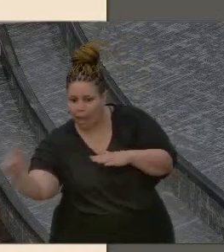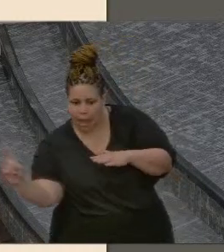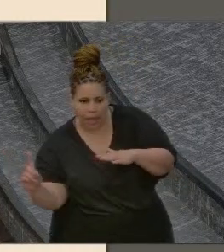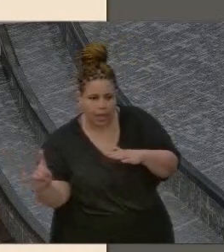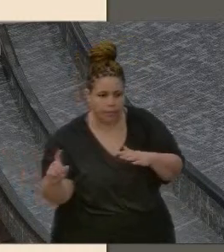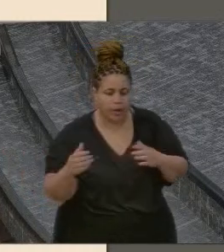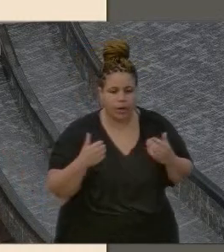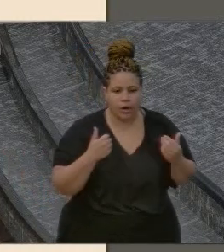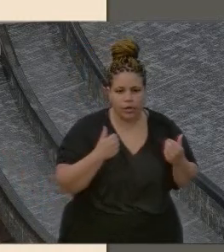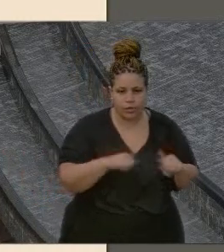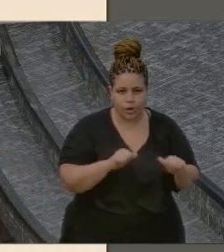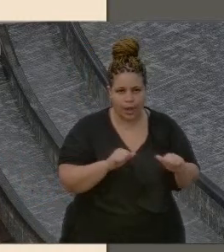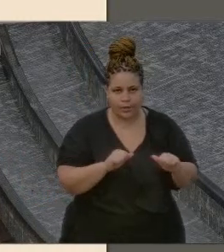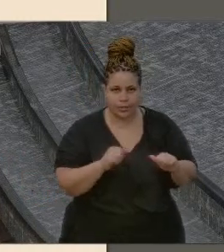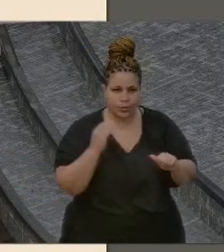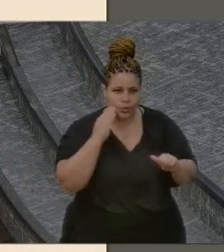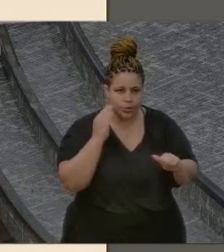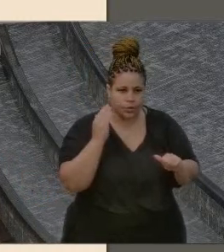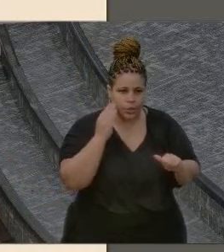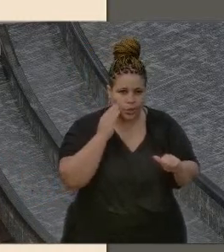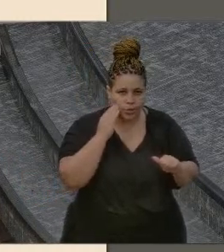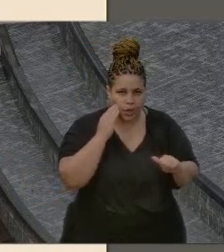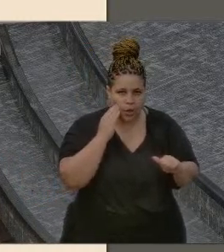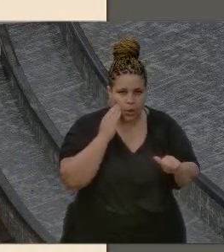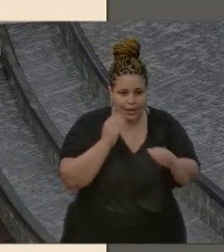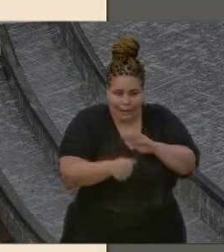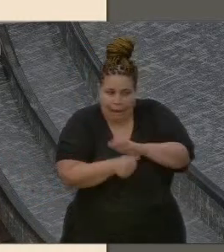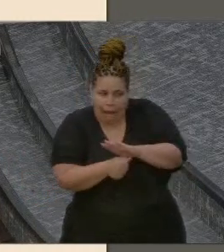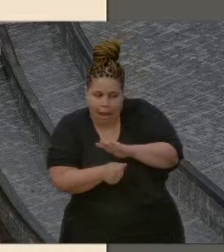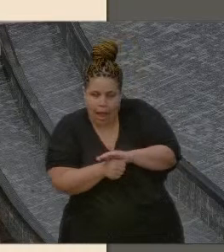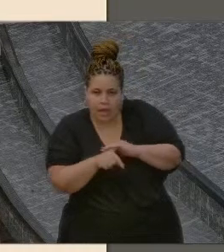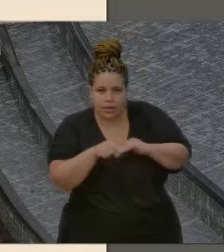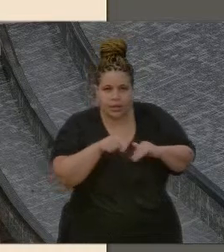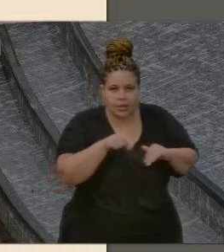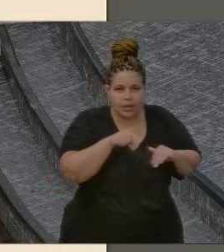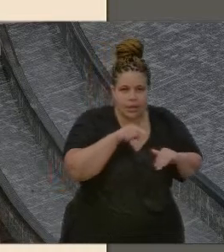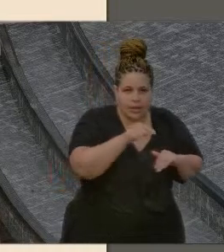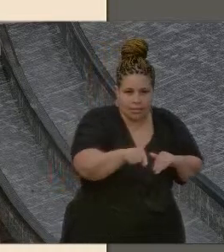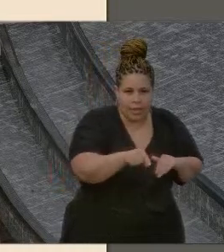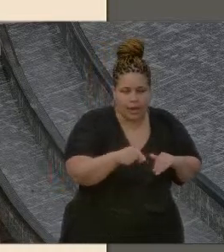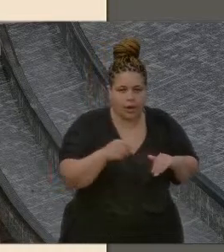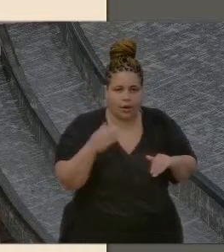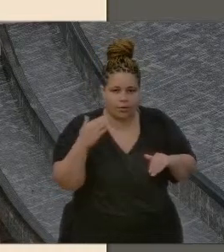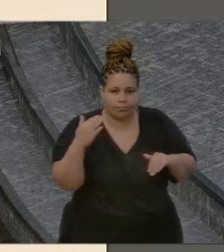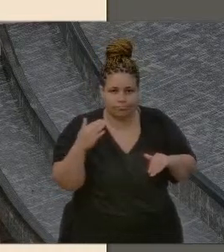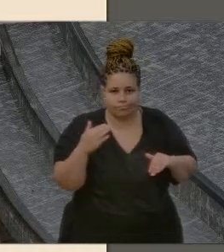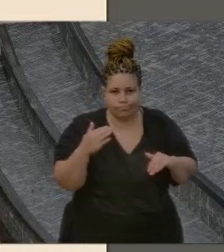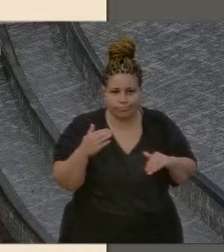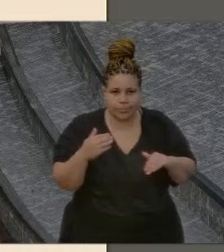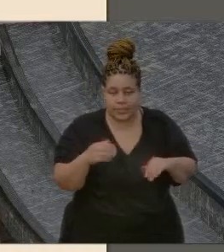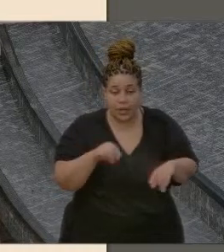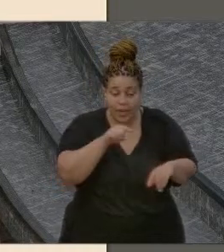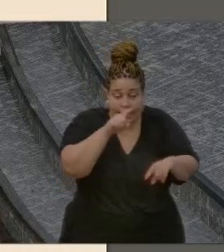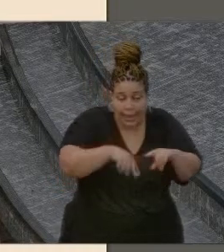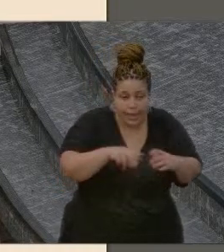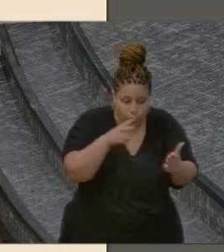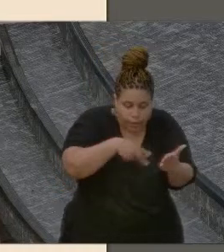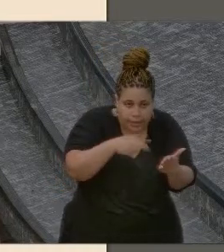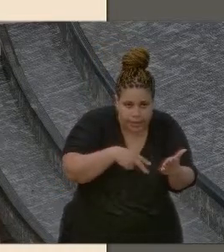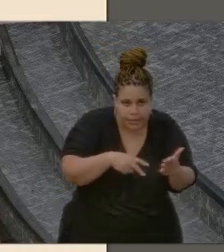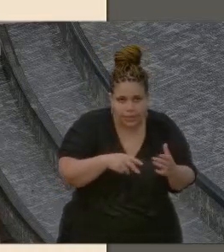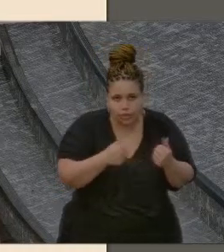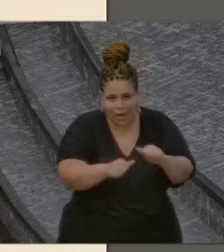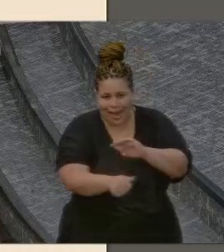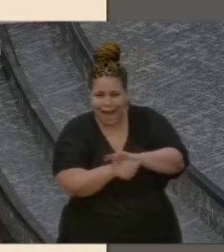of a better word, by acting out, for lack of a better word. So moving forward, I think we have to